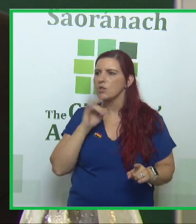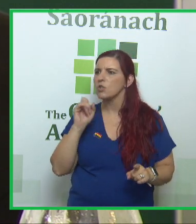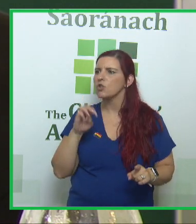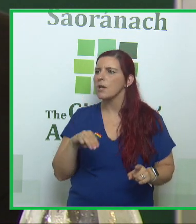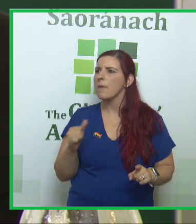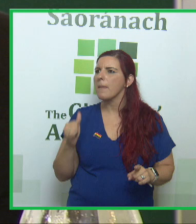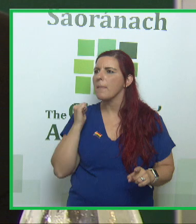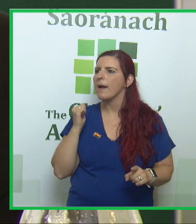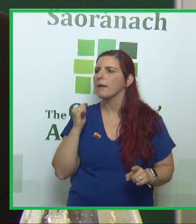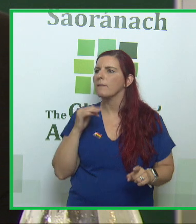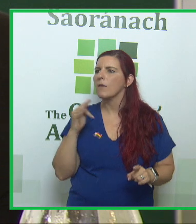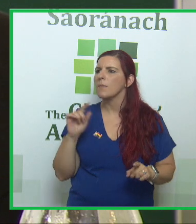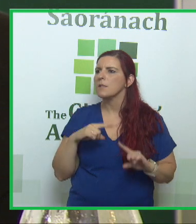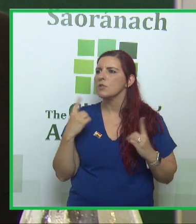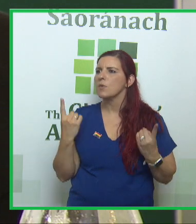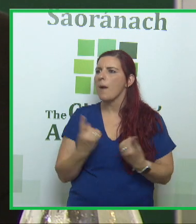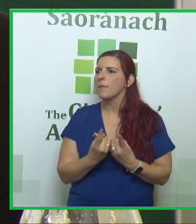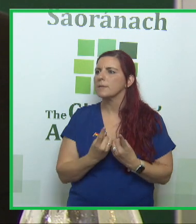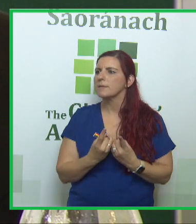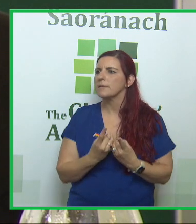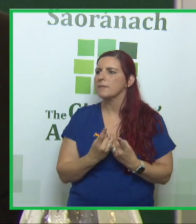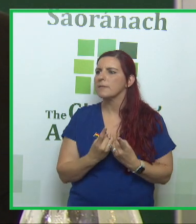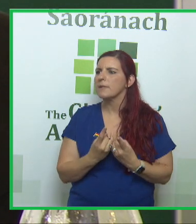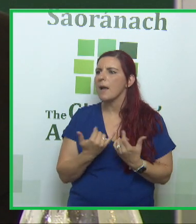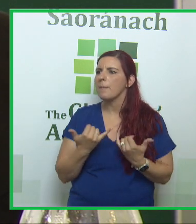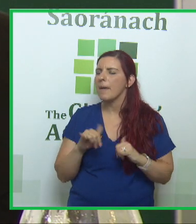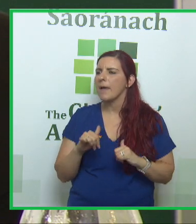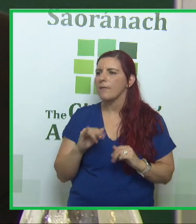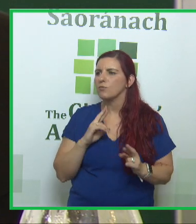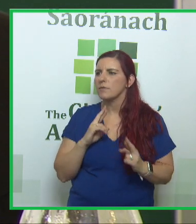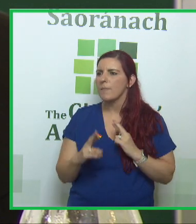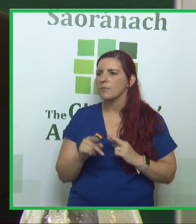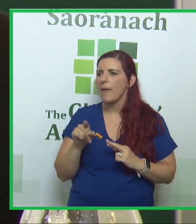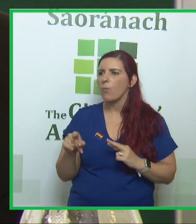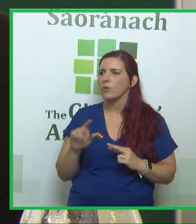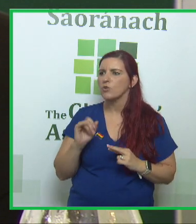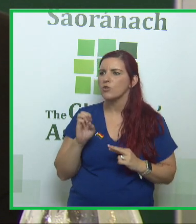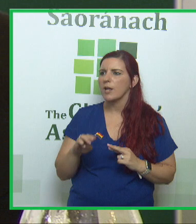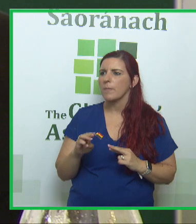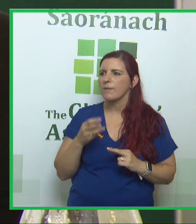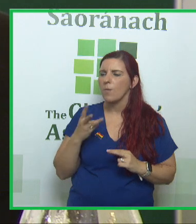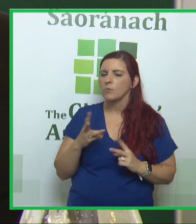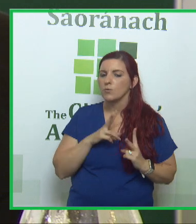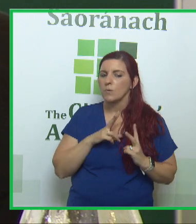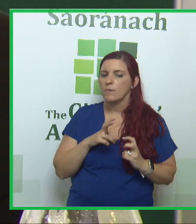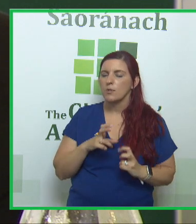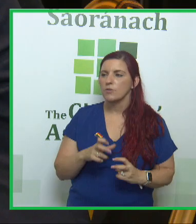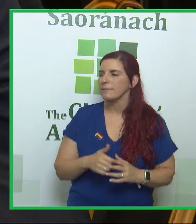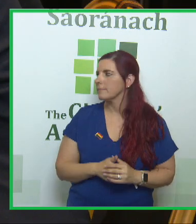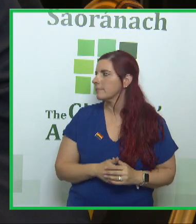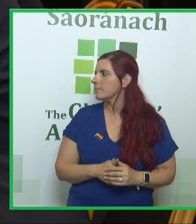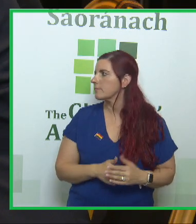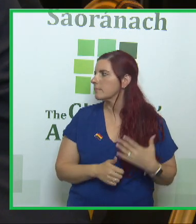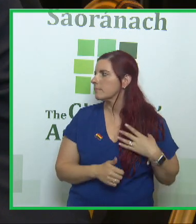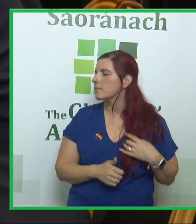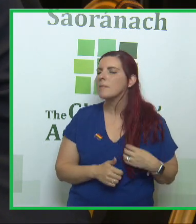Jim from the department, just to respond to that in a couple of minutes. So I'll firstly go to Tony, please. Okay,